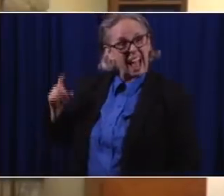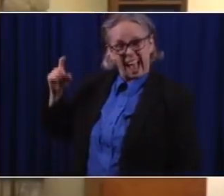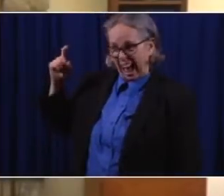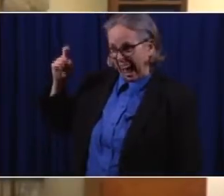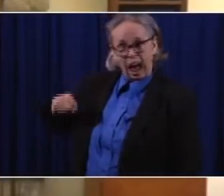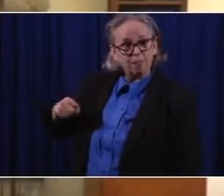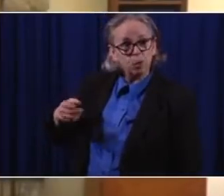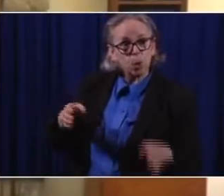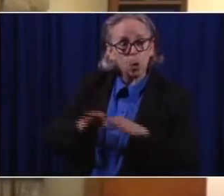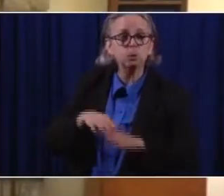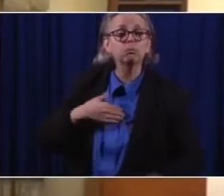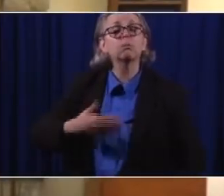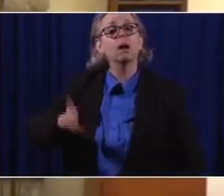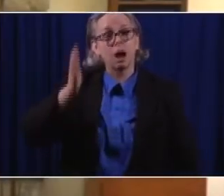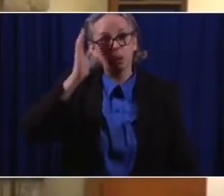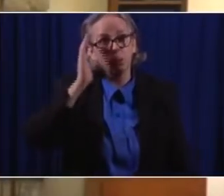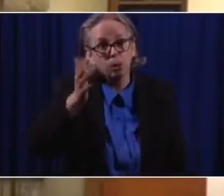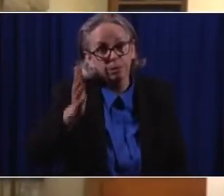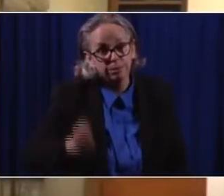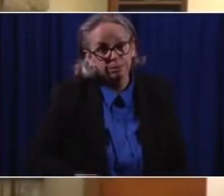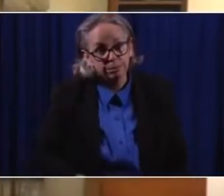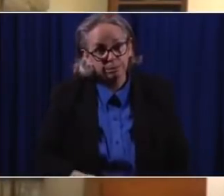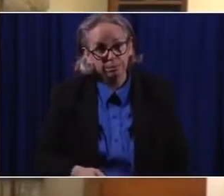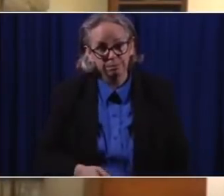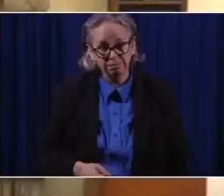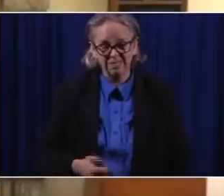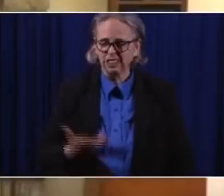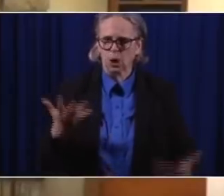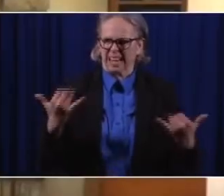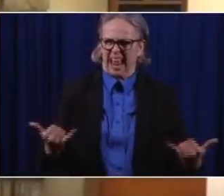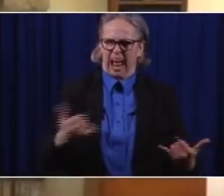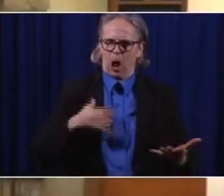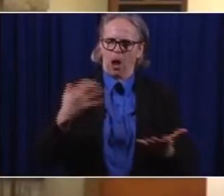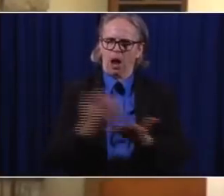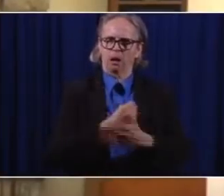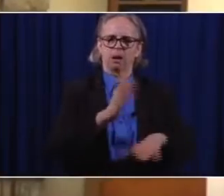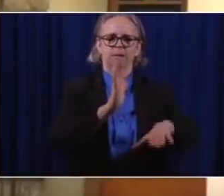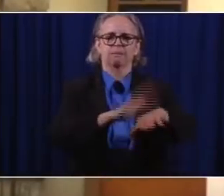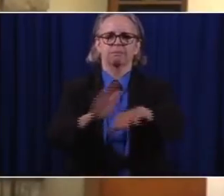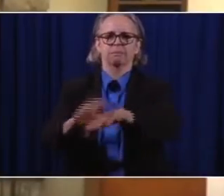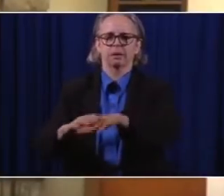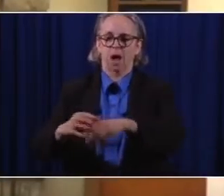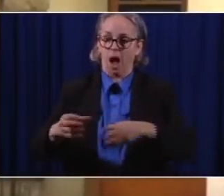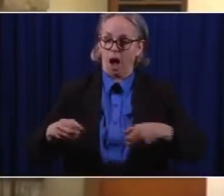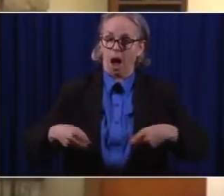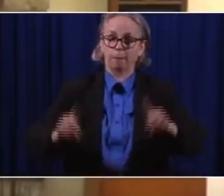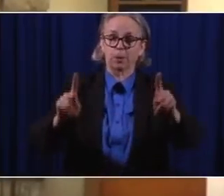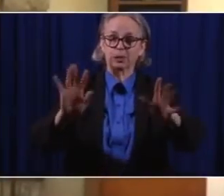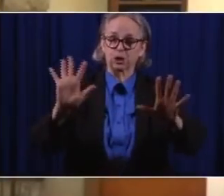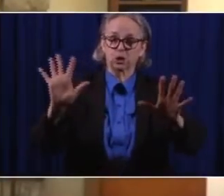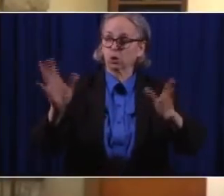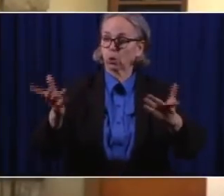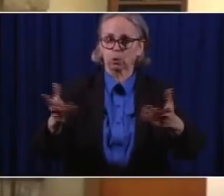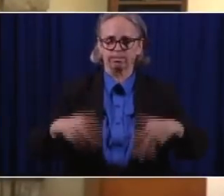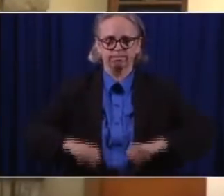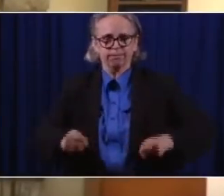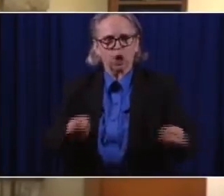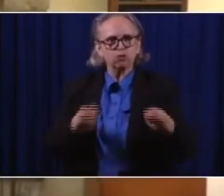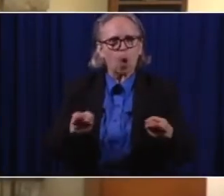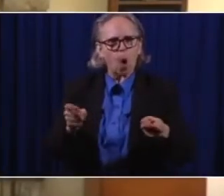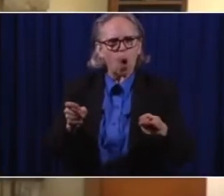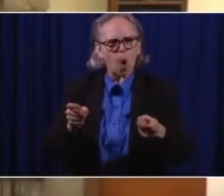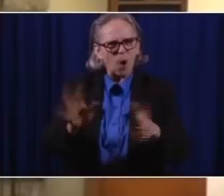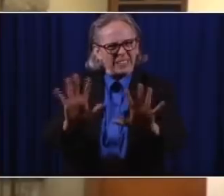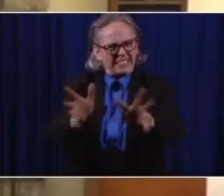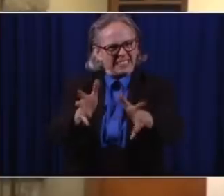going. You know, we are seeing some spread in bars and restaurants. What's unique about